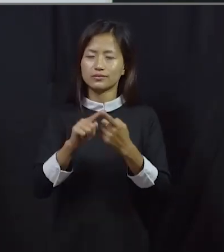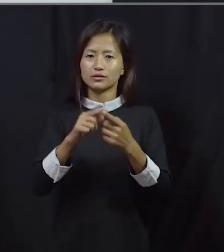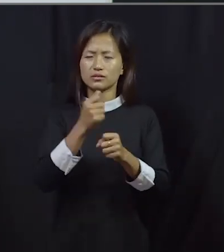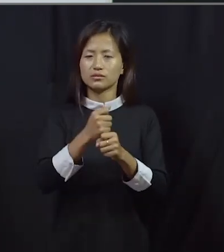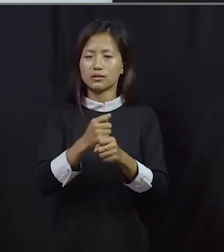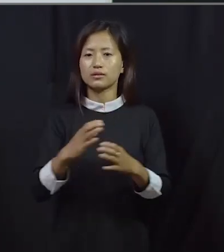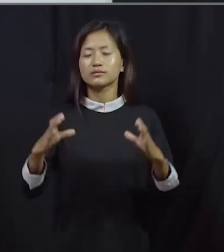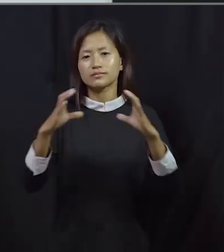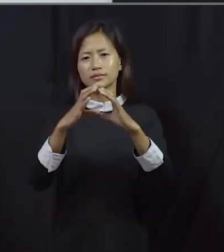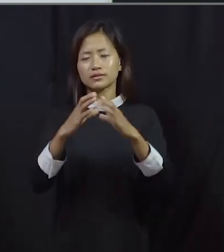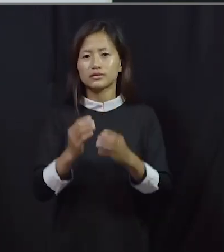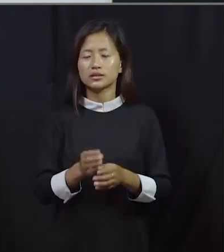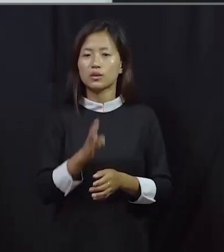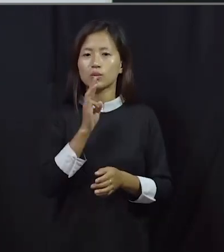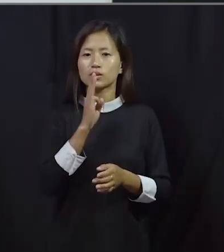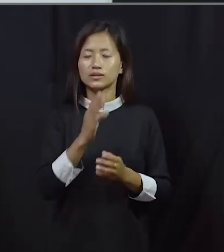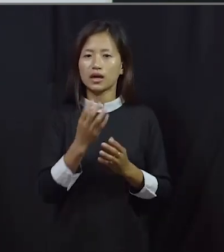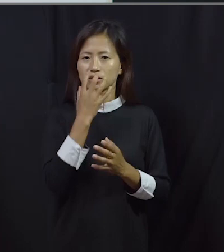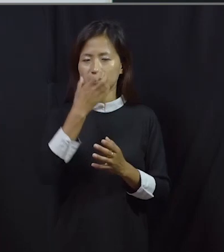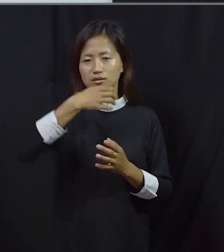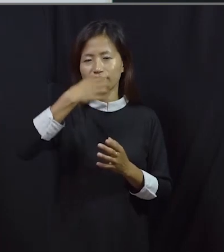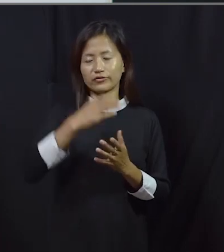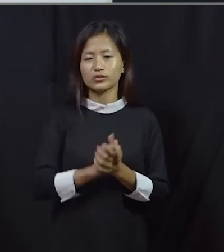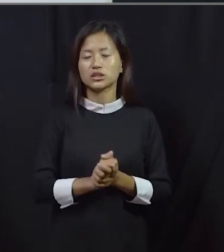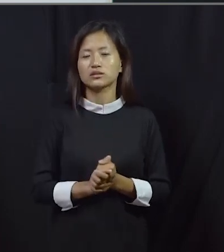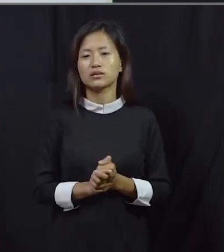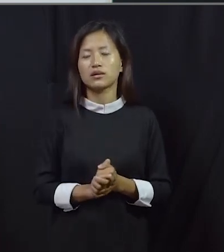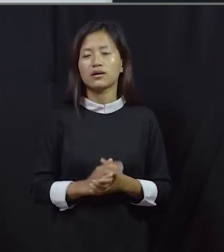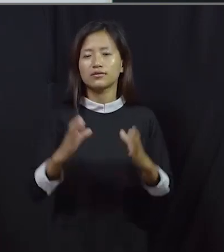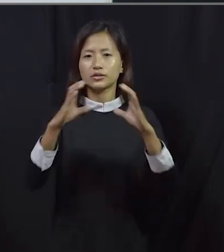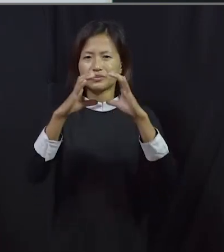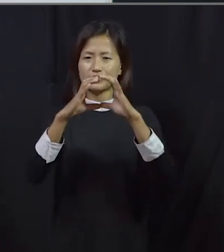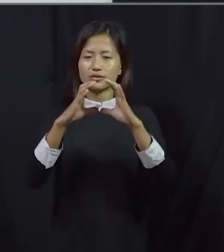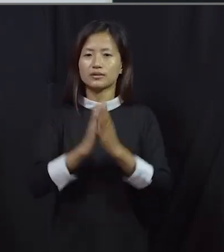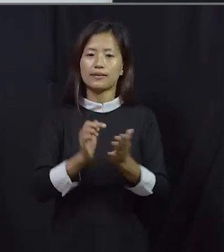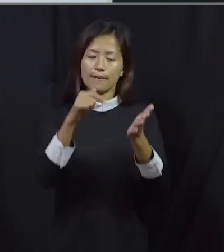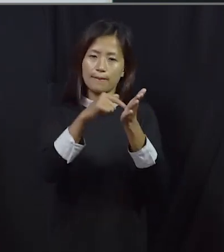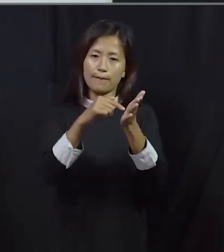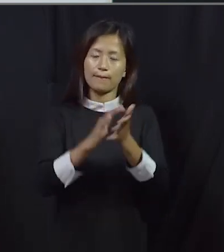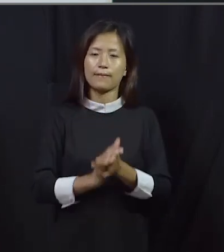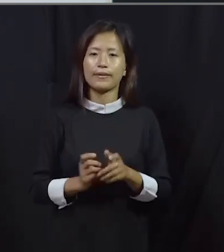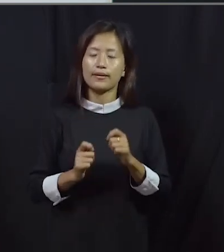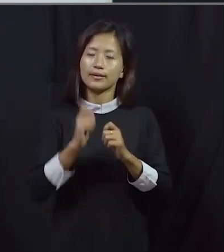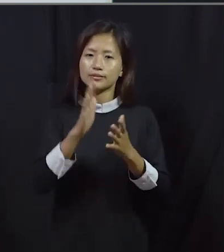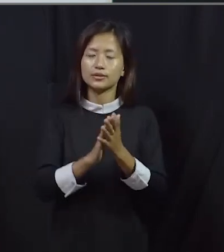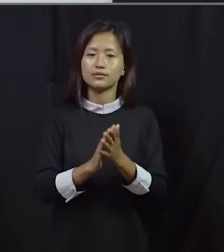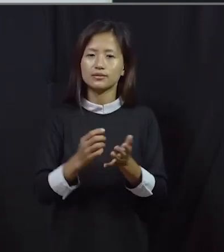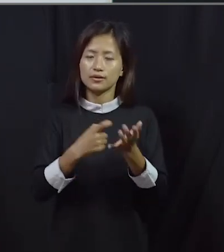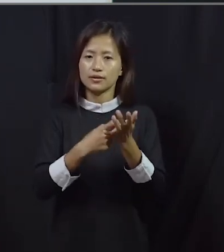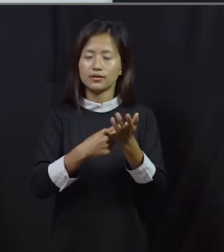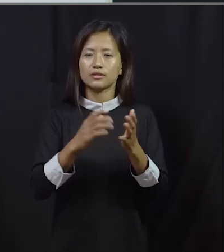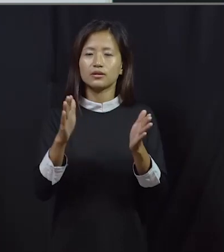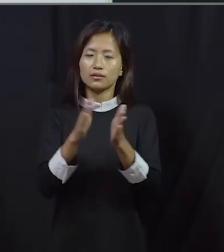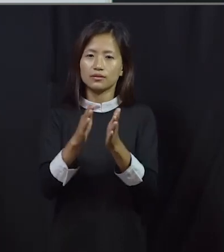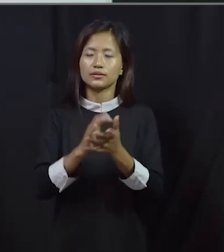watermelon, right? Angle subtended by this round object, right, spherical object at center is expressed in stair radian. In short,